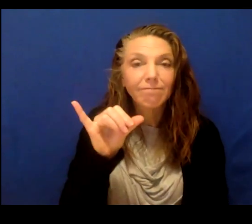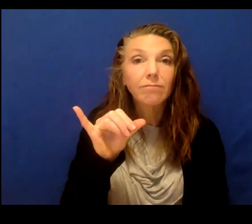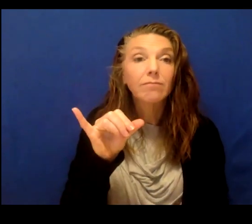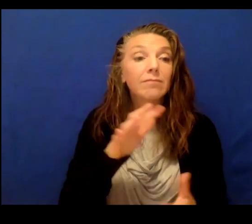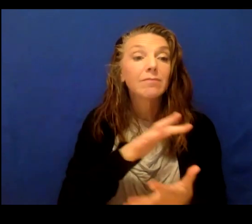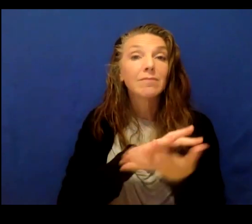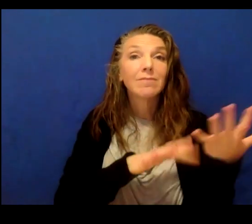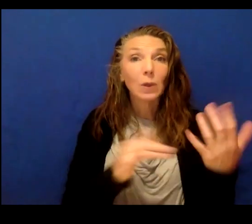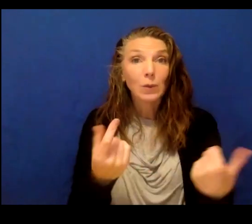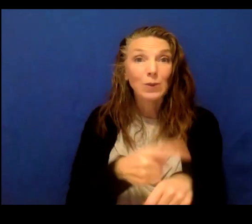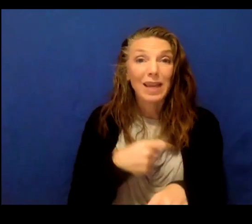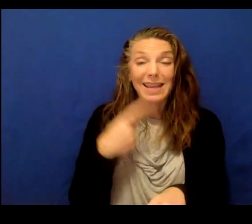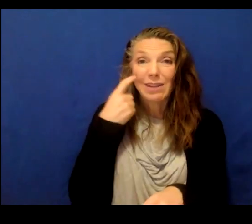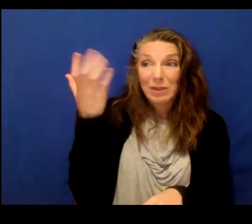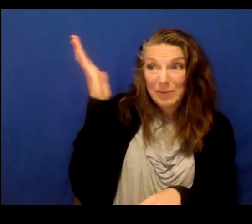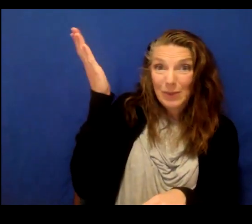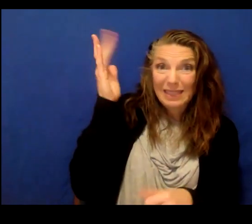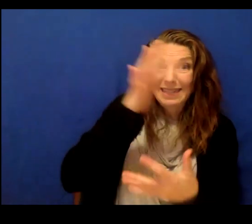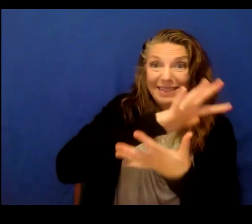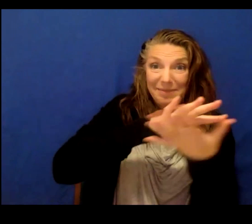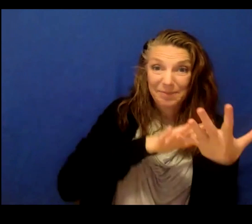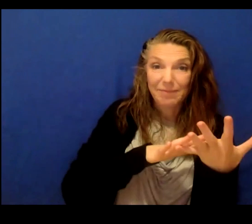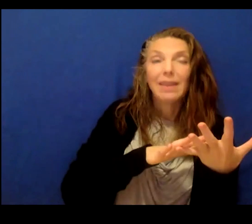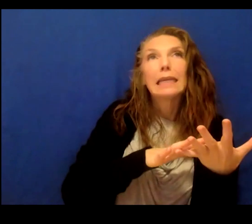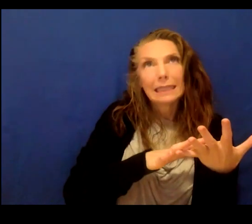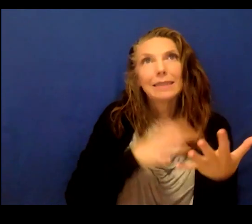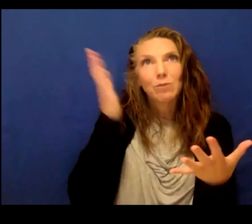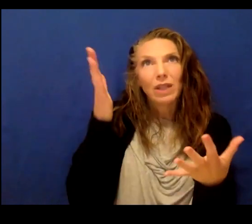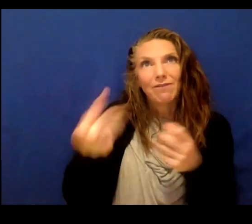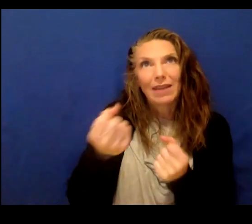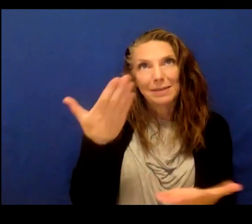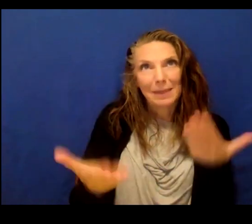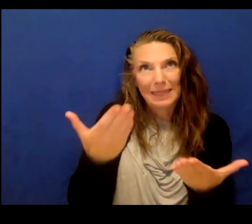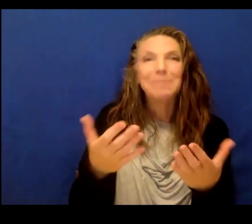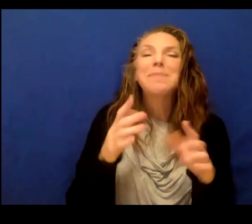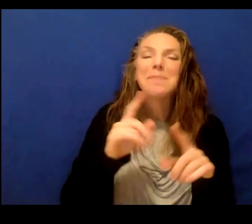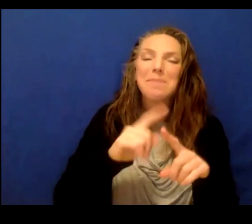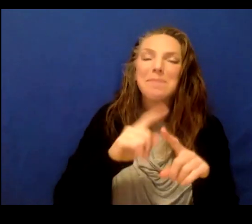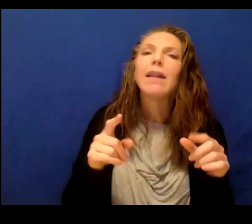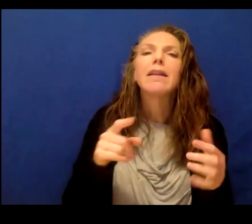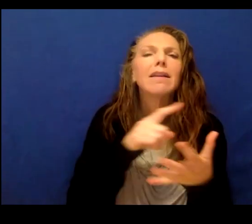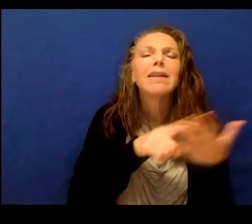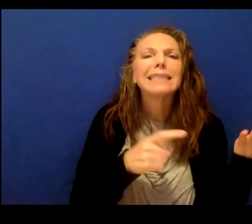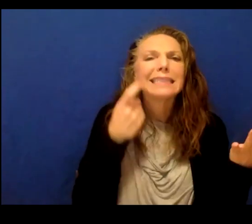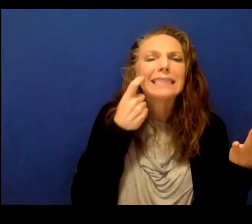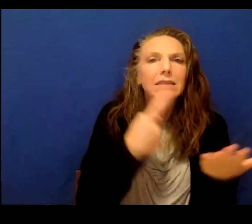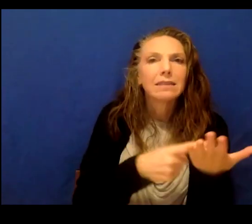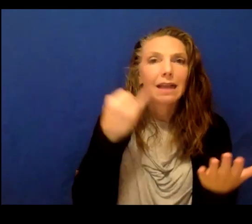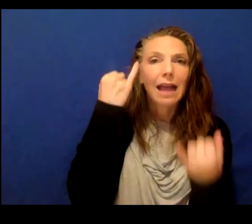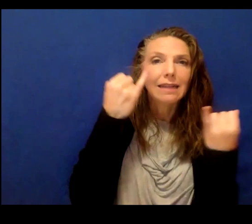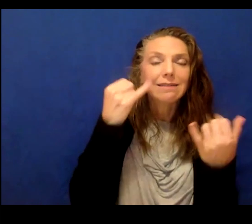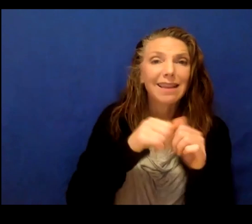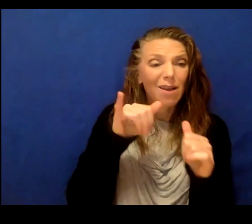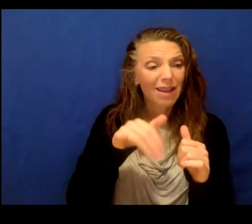of the ideas from today that I just and I admit probably rapidly talked about, how might any of those ideas